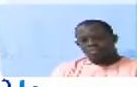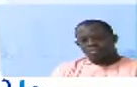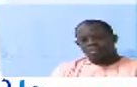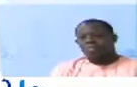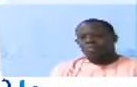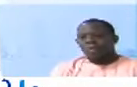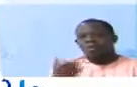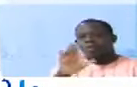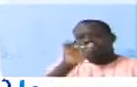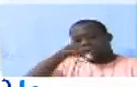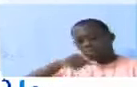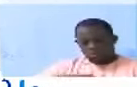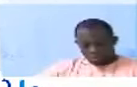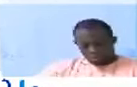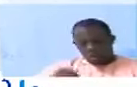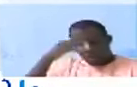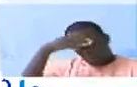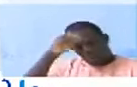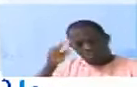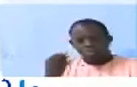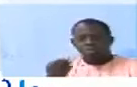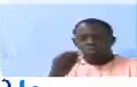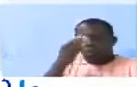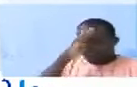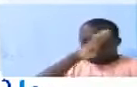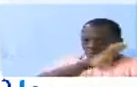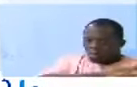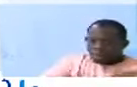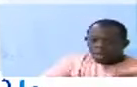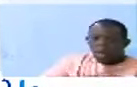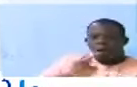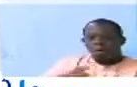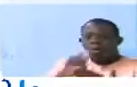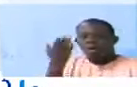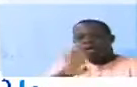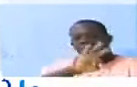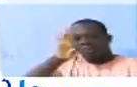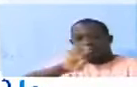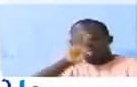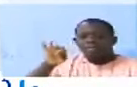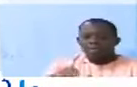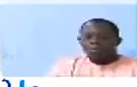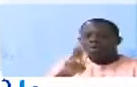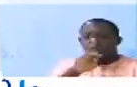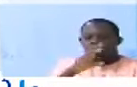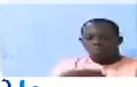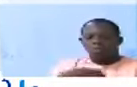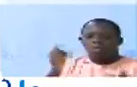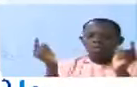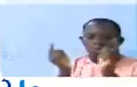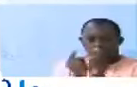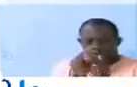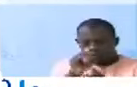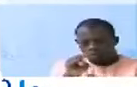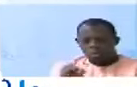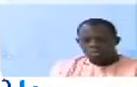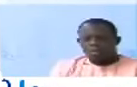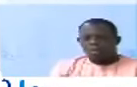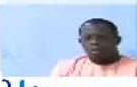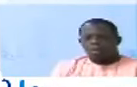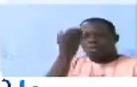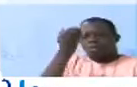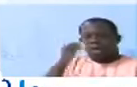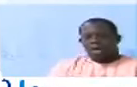it's your son or a brother or whatever relative who wants to come and reach you, they will just get up and turn them